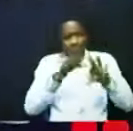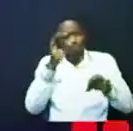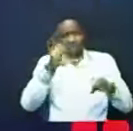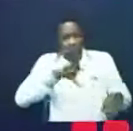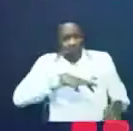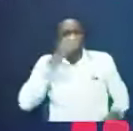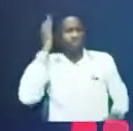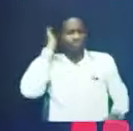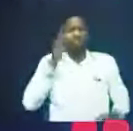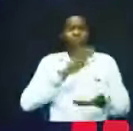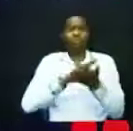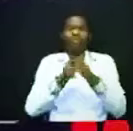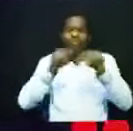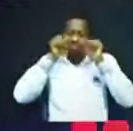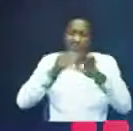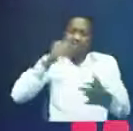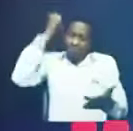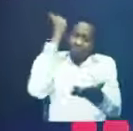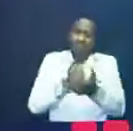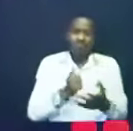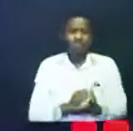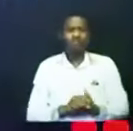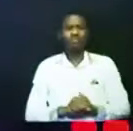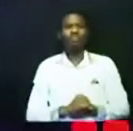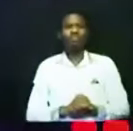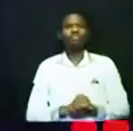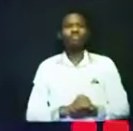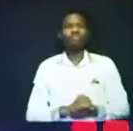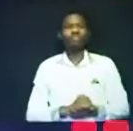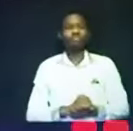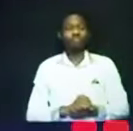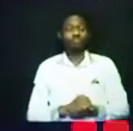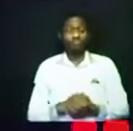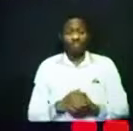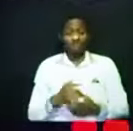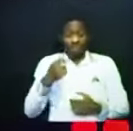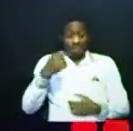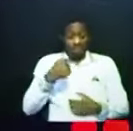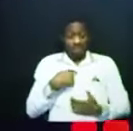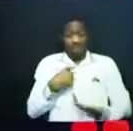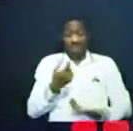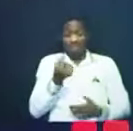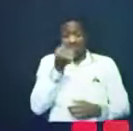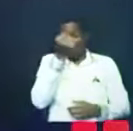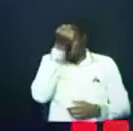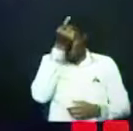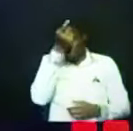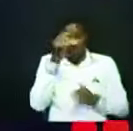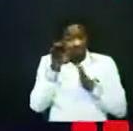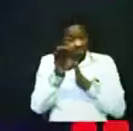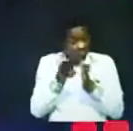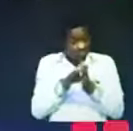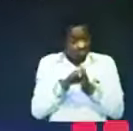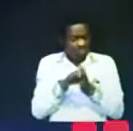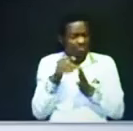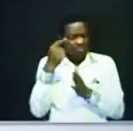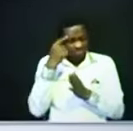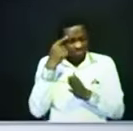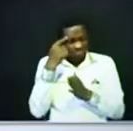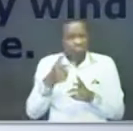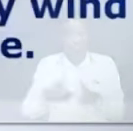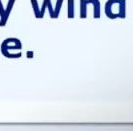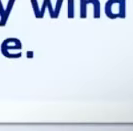you will be blessed. For me, understanding of the scriptures is our greatest need